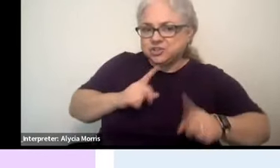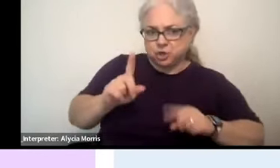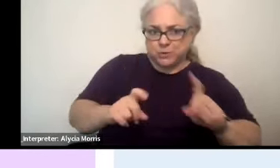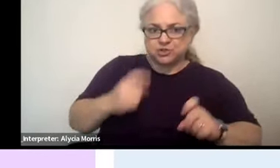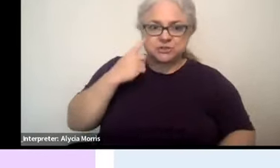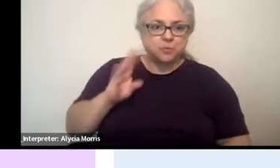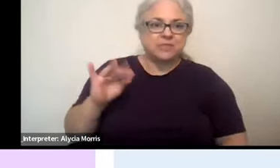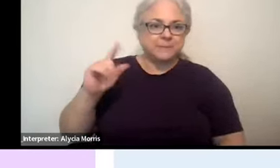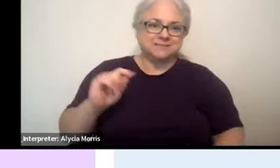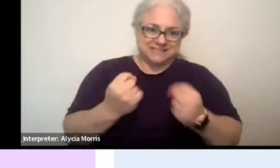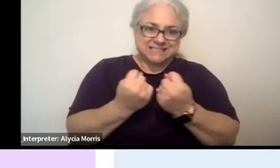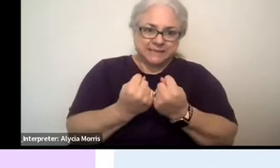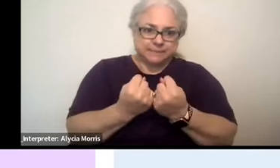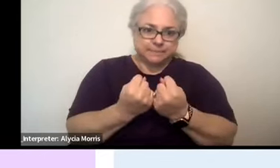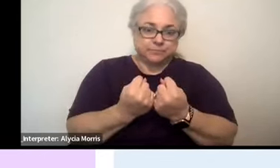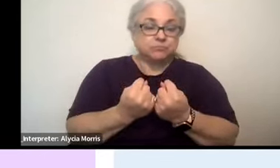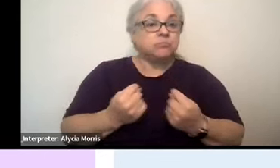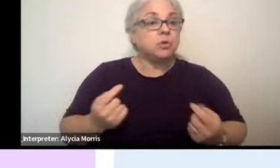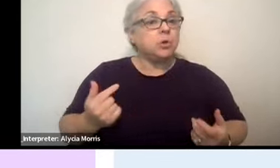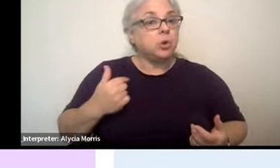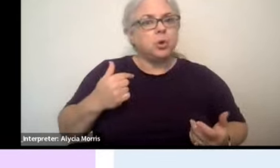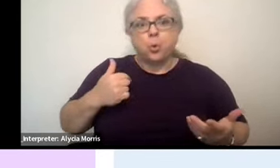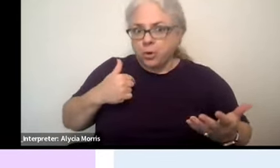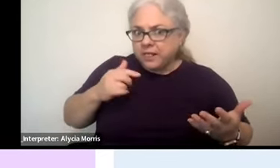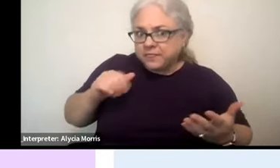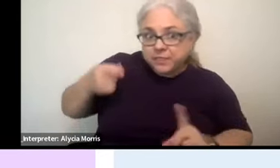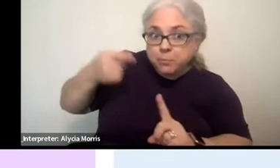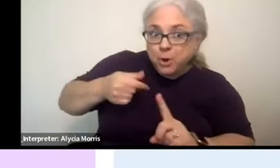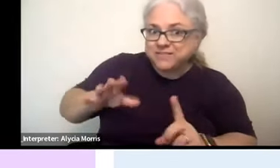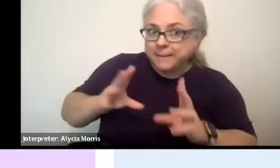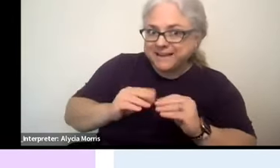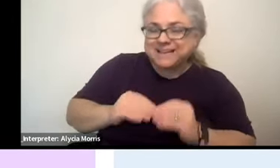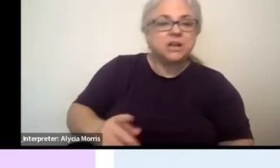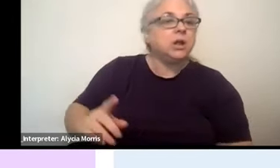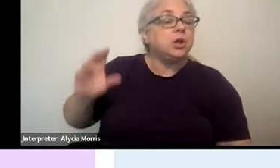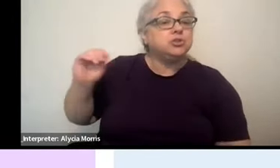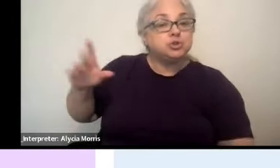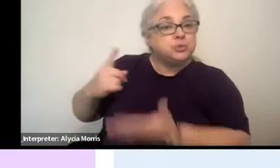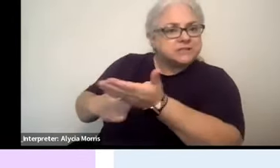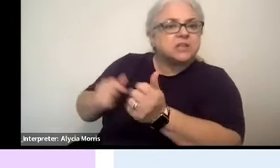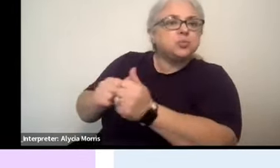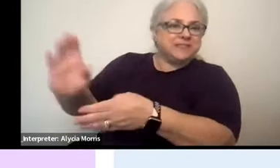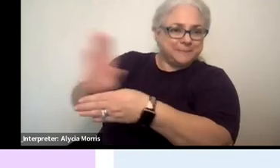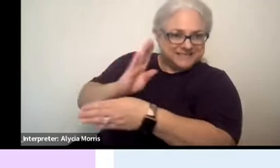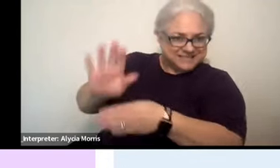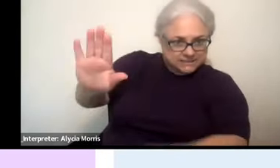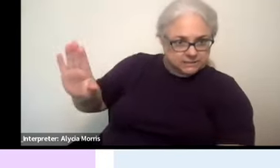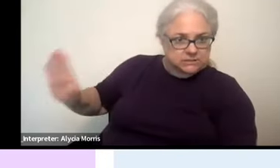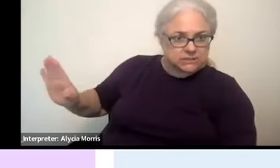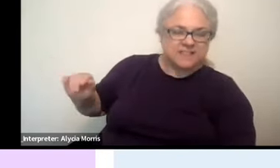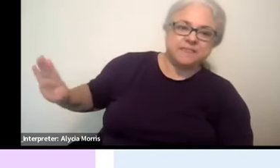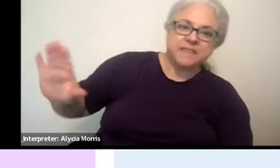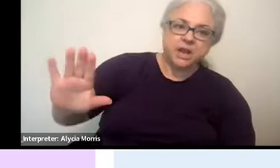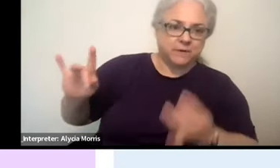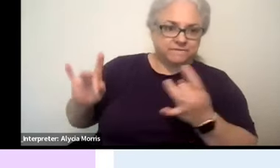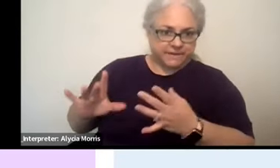team, because we want to hear what the businesses want, and we definitely don't want to defend anything that we have on a college